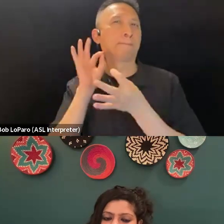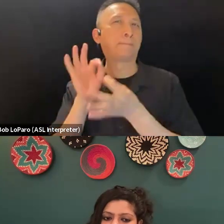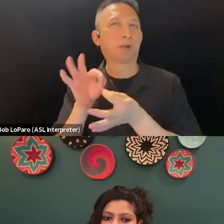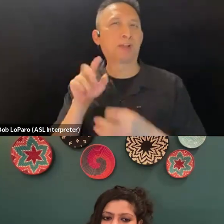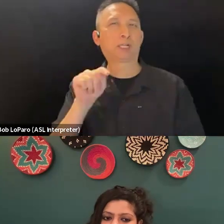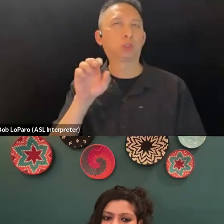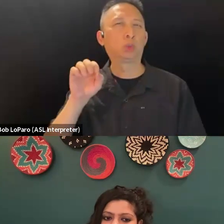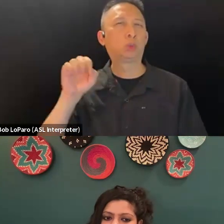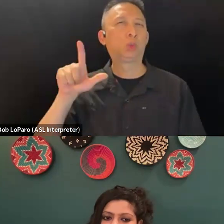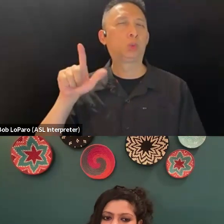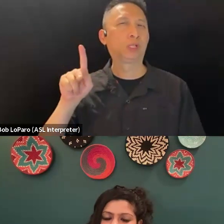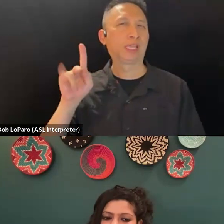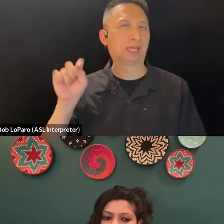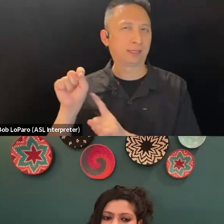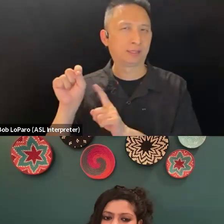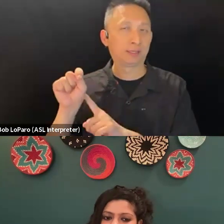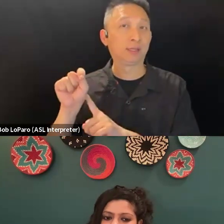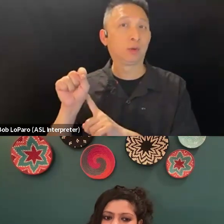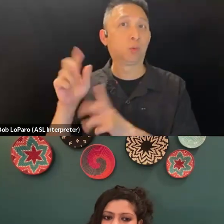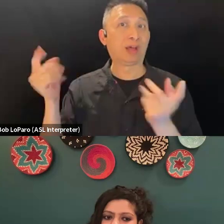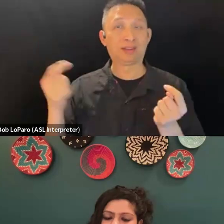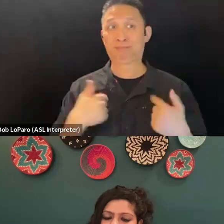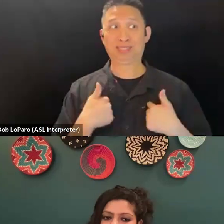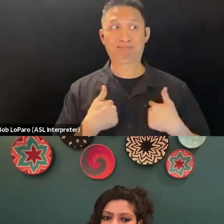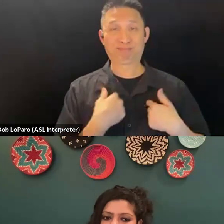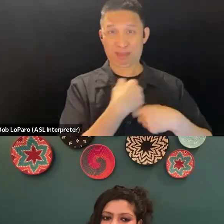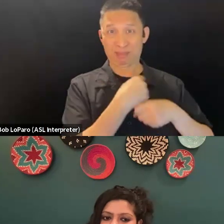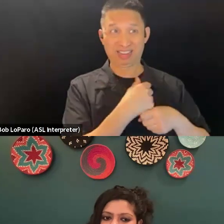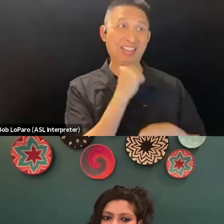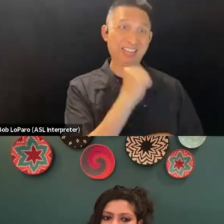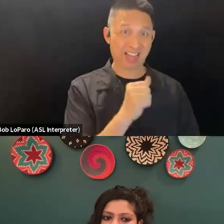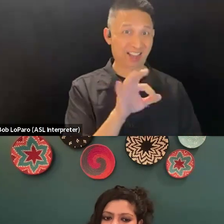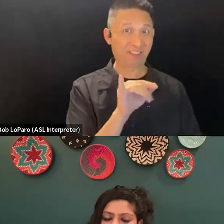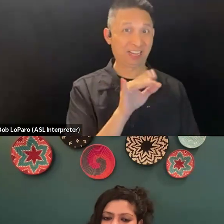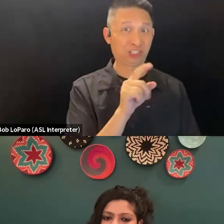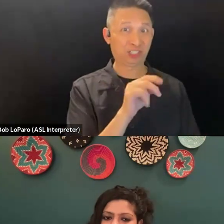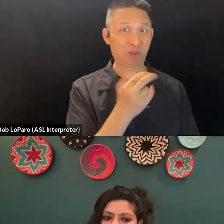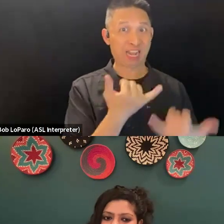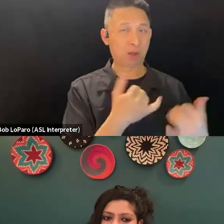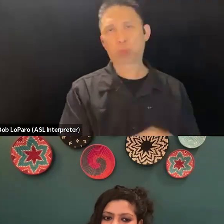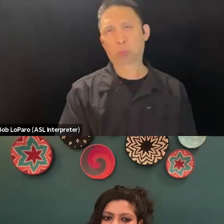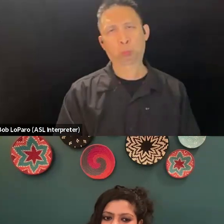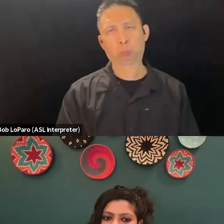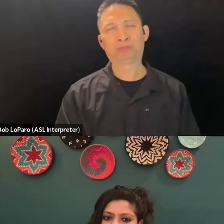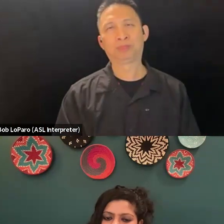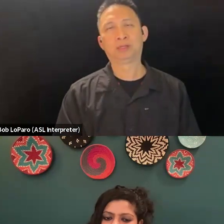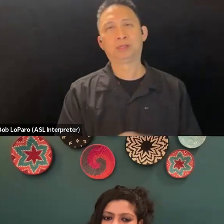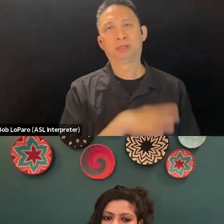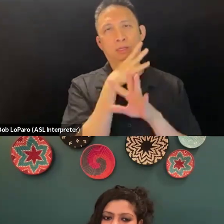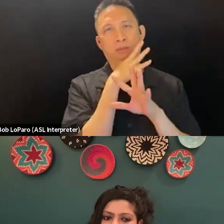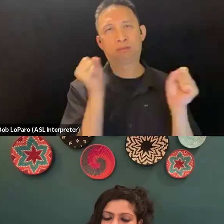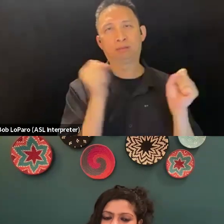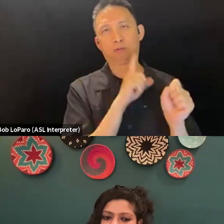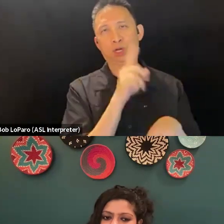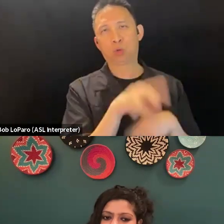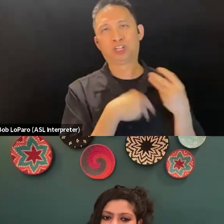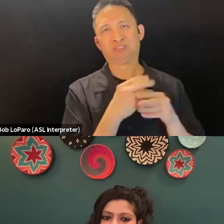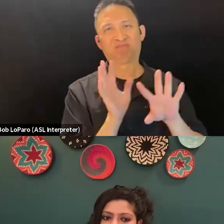it, let's say, amenable to these funding bodies while applying? And the second part of it is